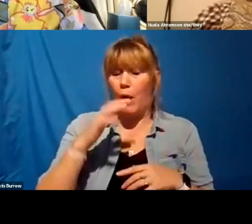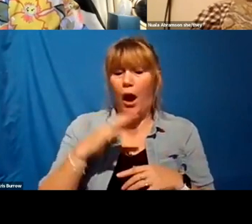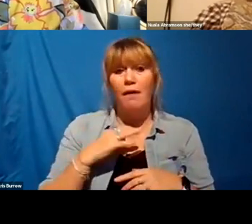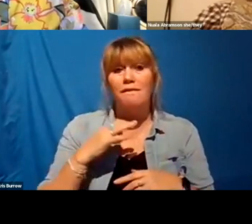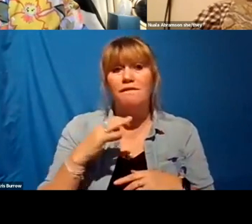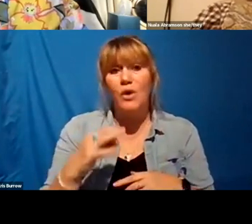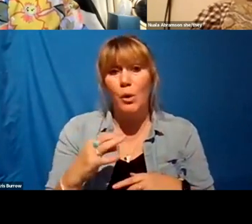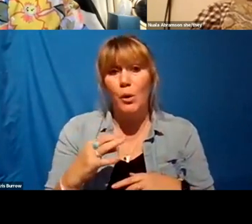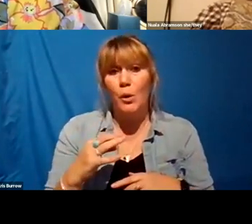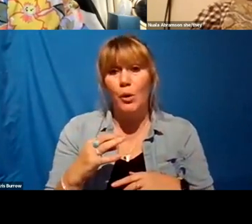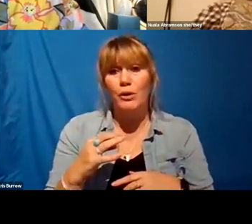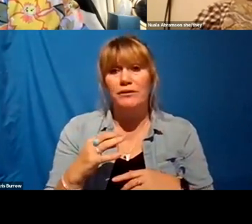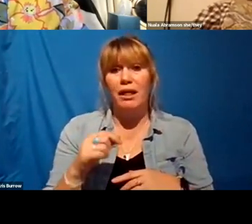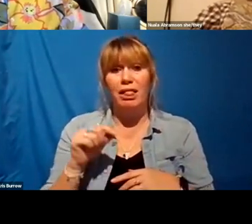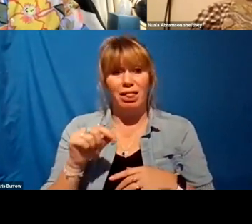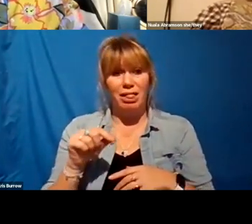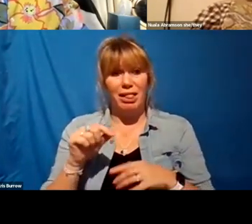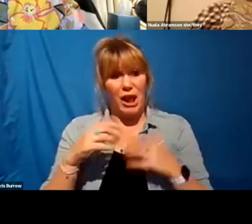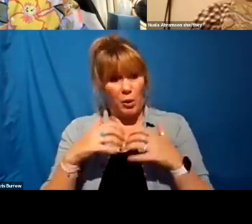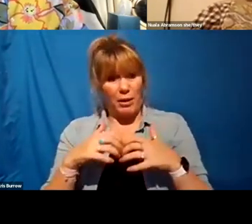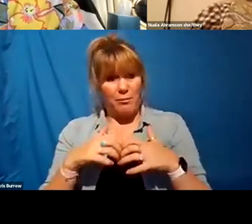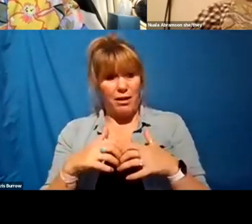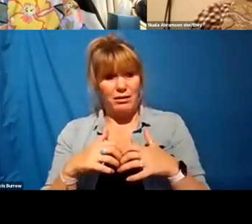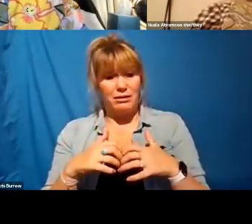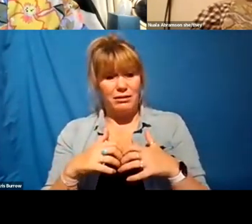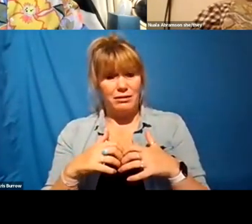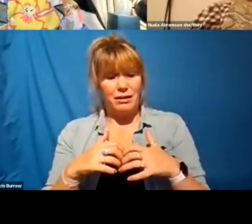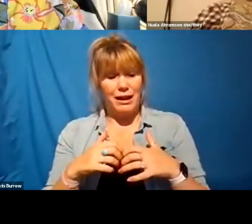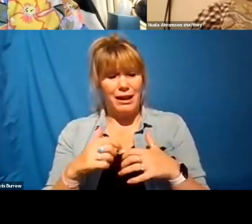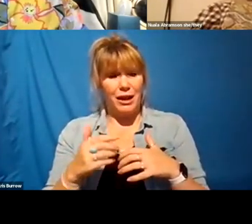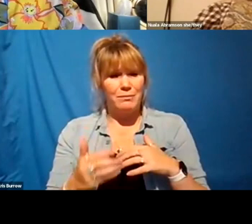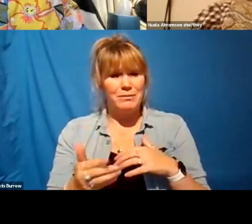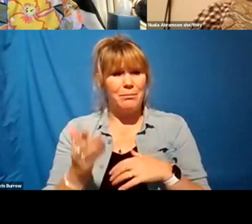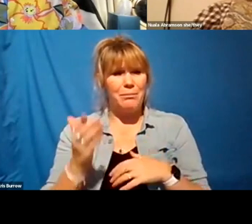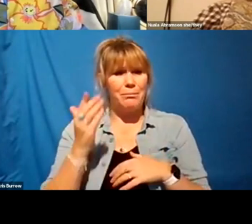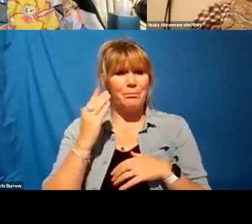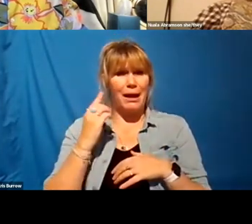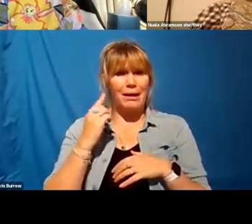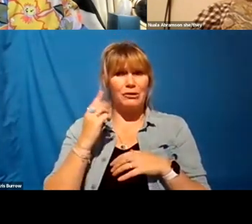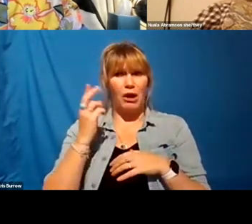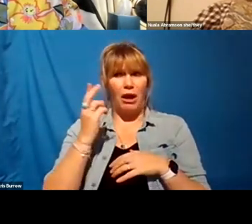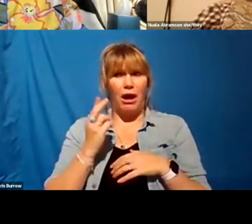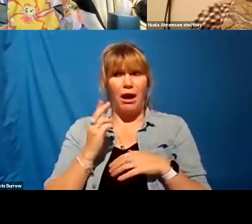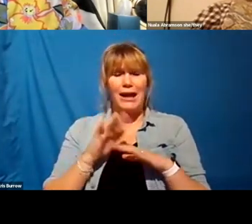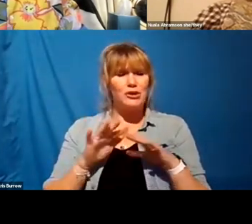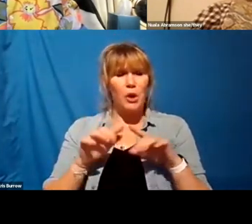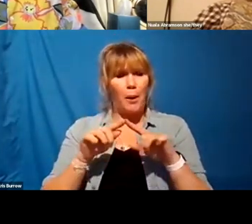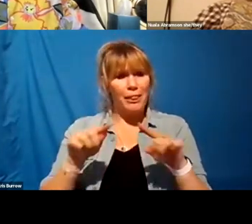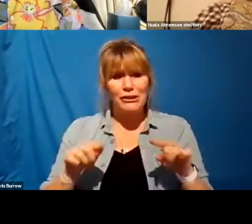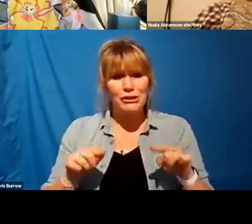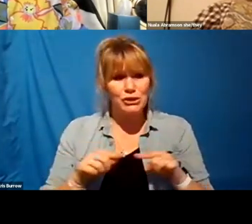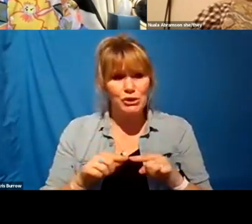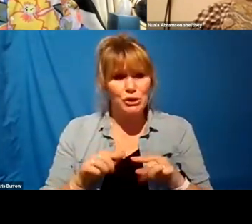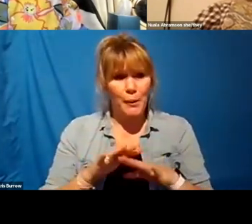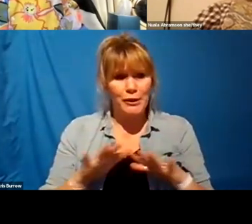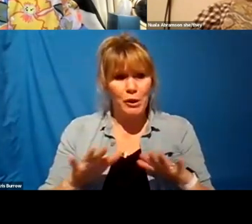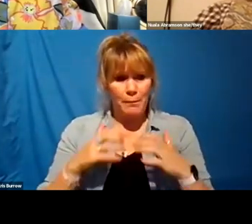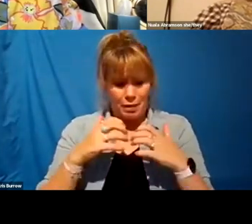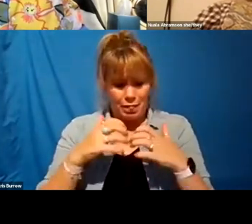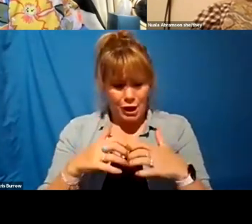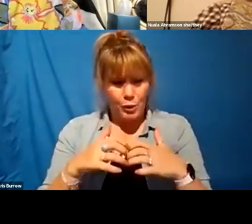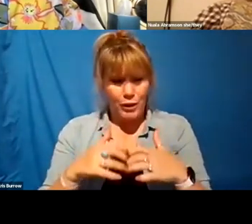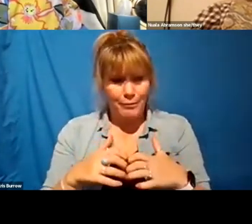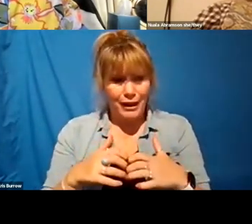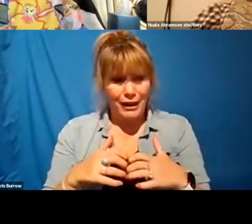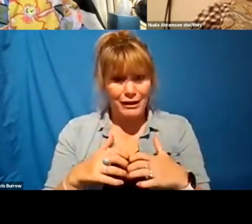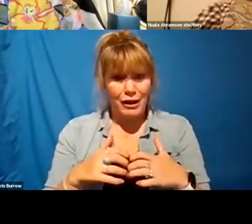line, this all comes back to art. It's not actually about the studio. It's not actually about the kit. I mean, there's obviously a huge